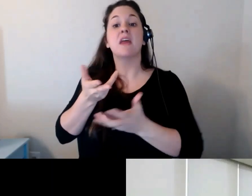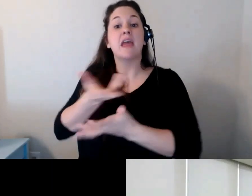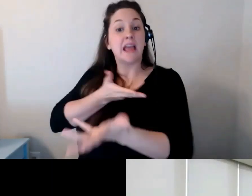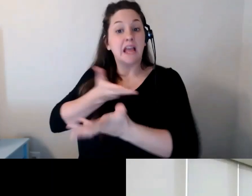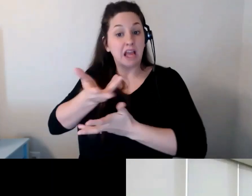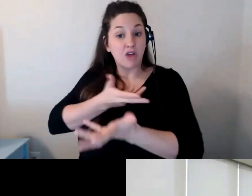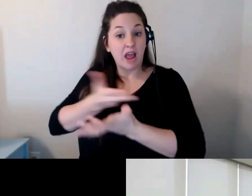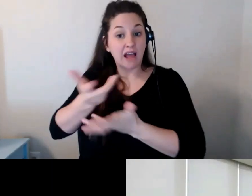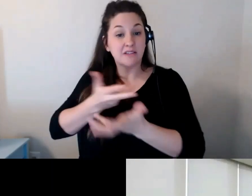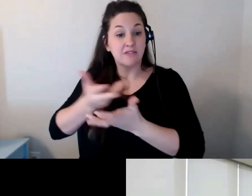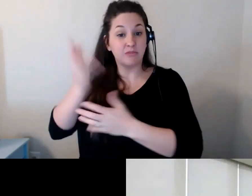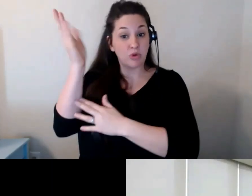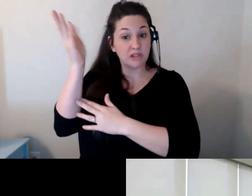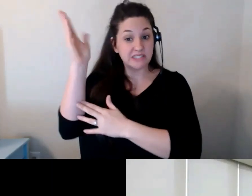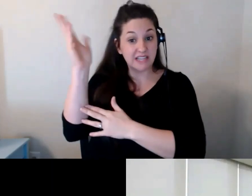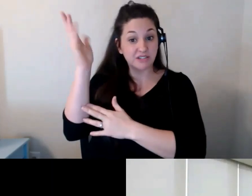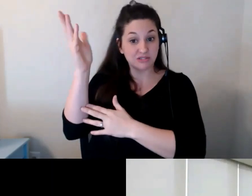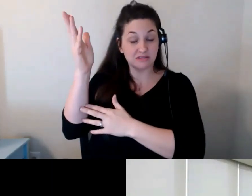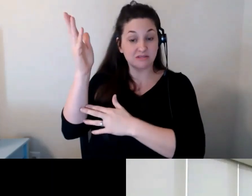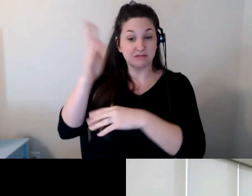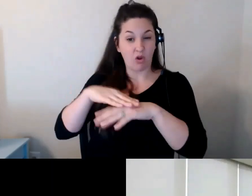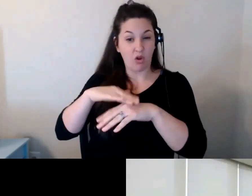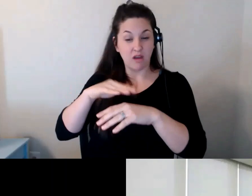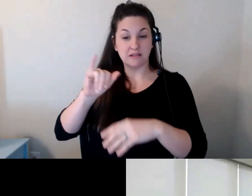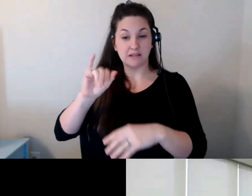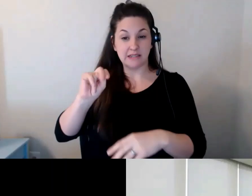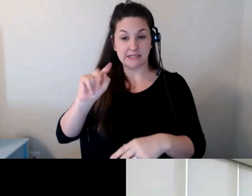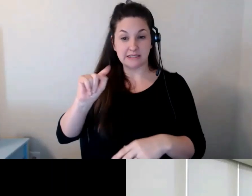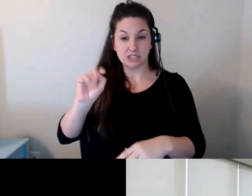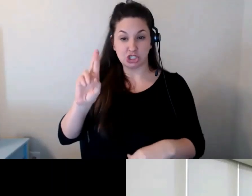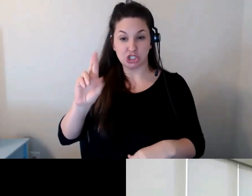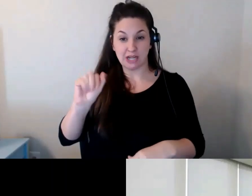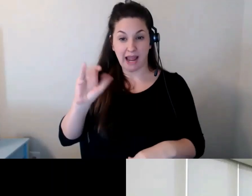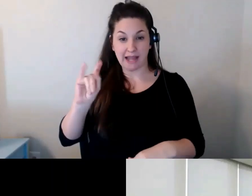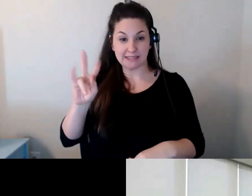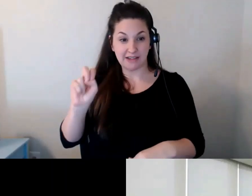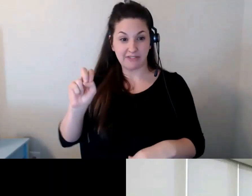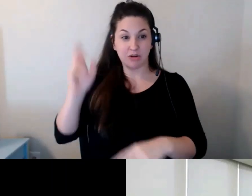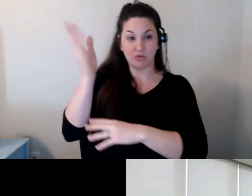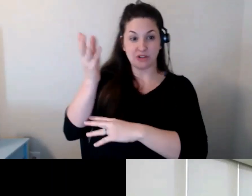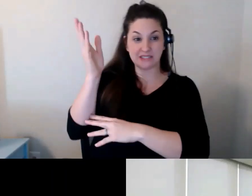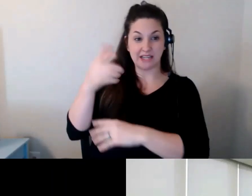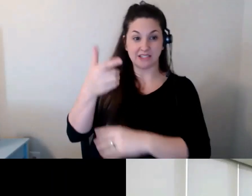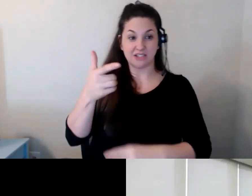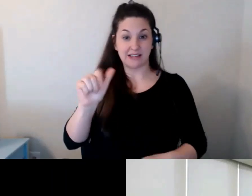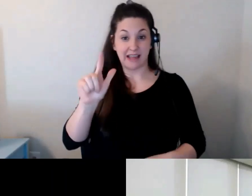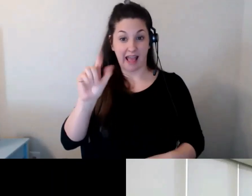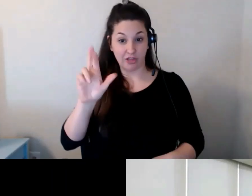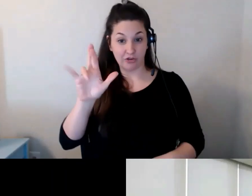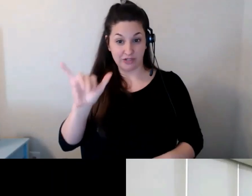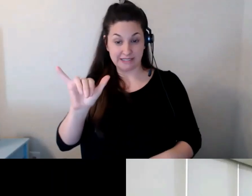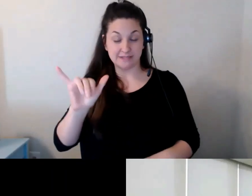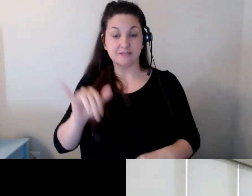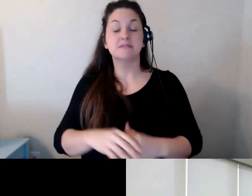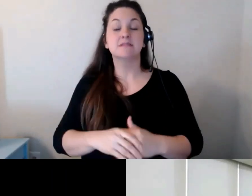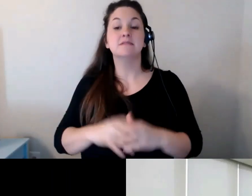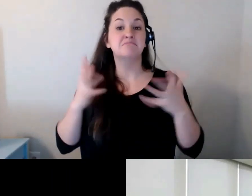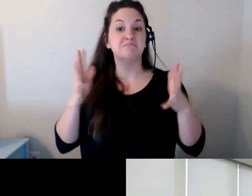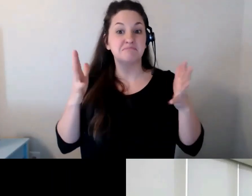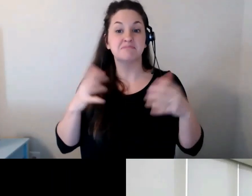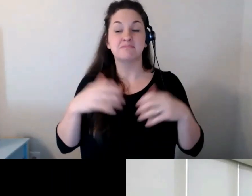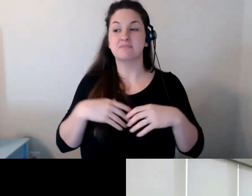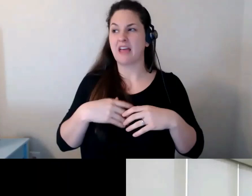the presentations that we did on the interactive presentation gallery. We did 2